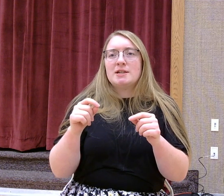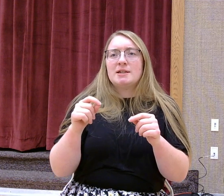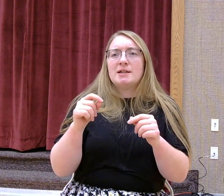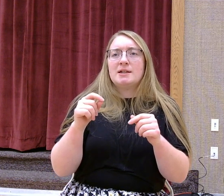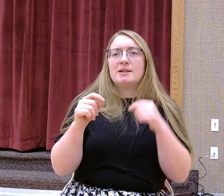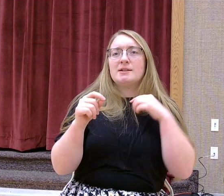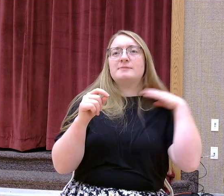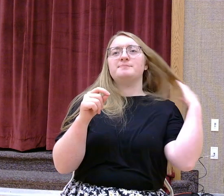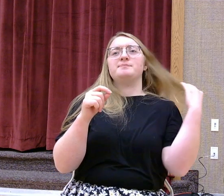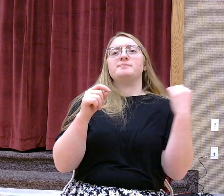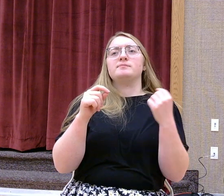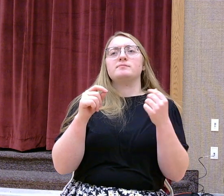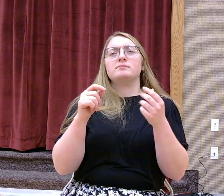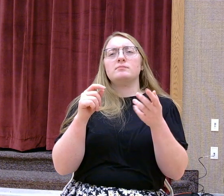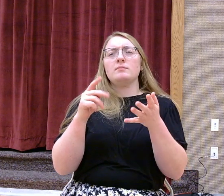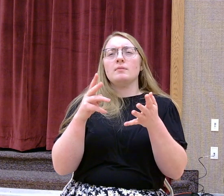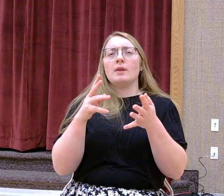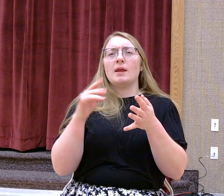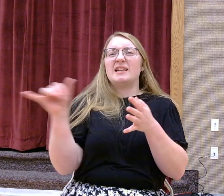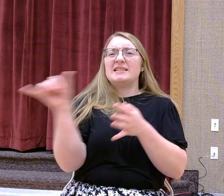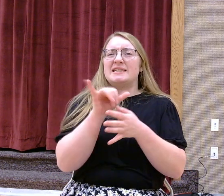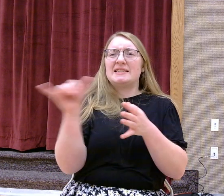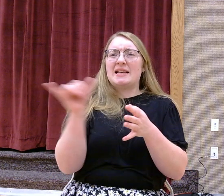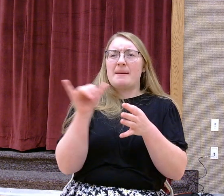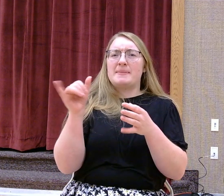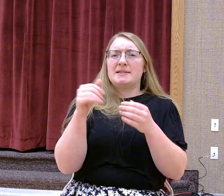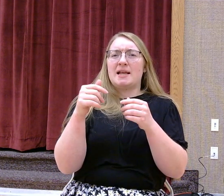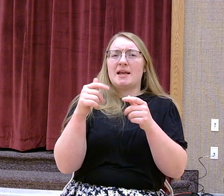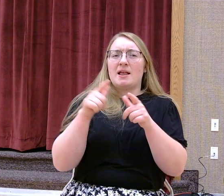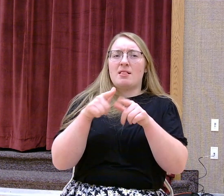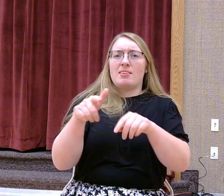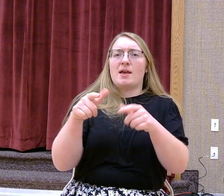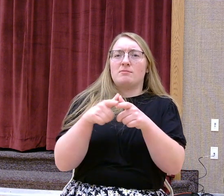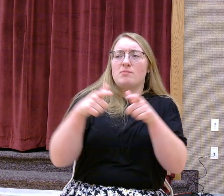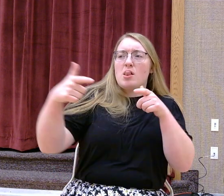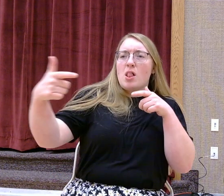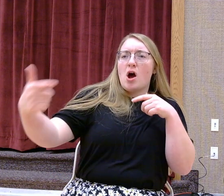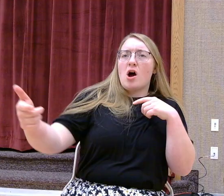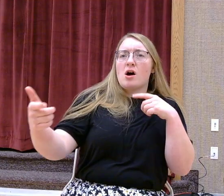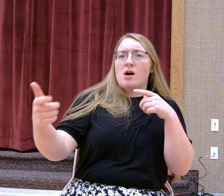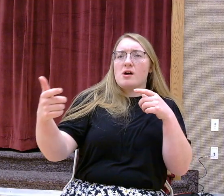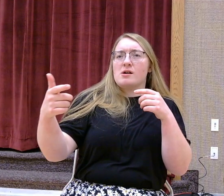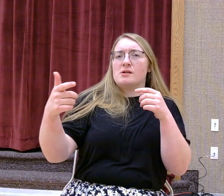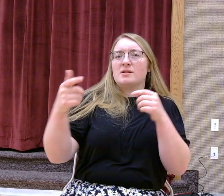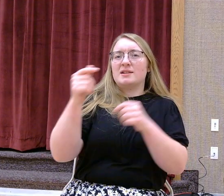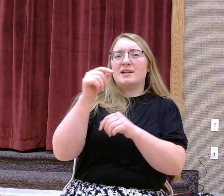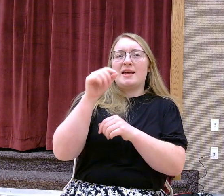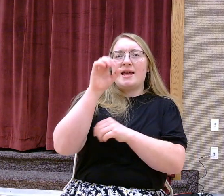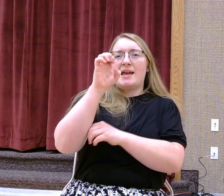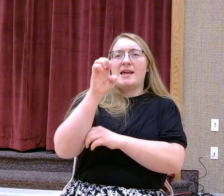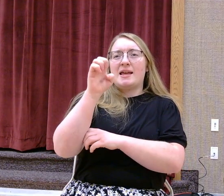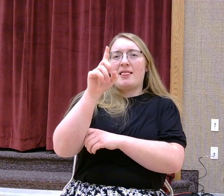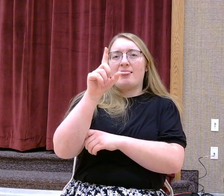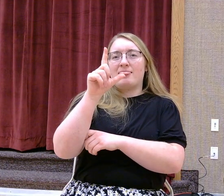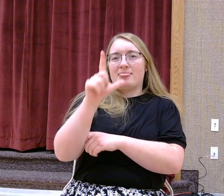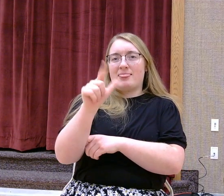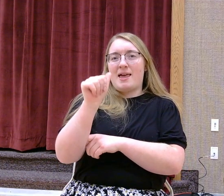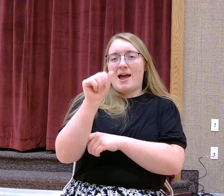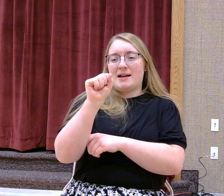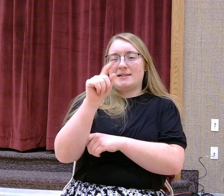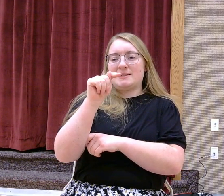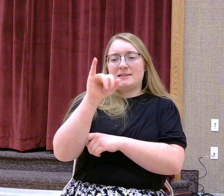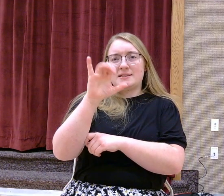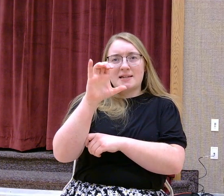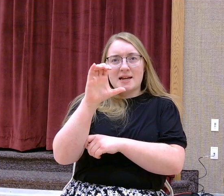like those long elastic bandages, kind of, but it has you wrap it so far and then you turn this